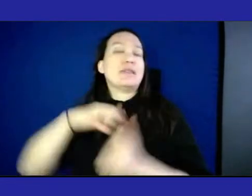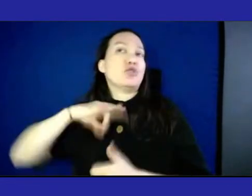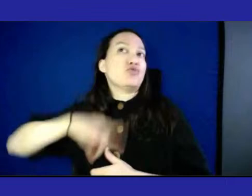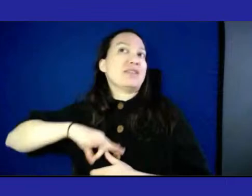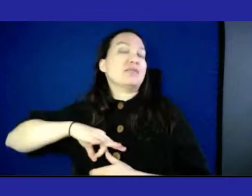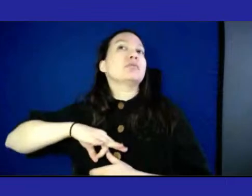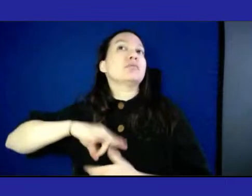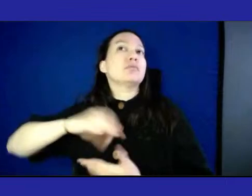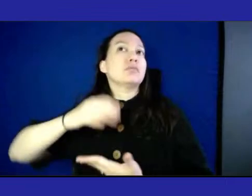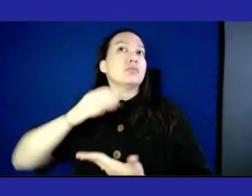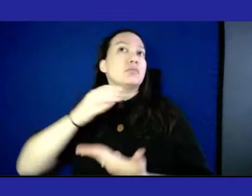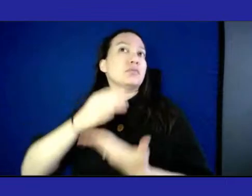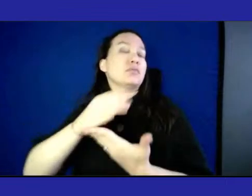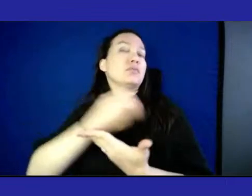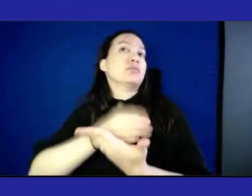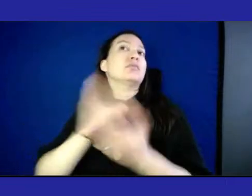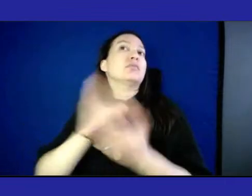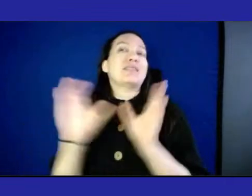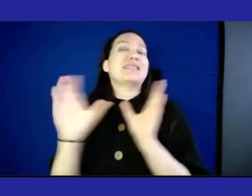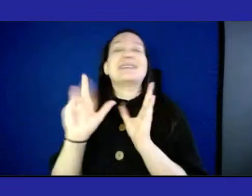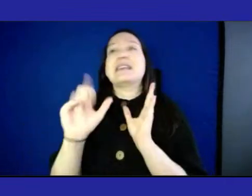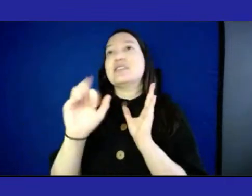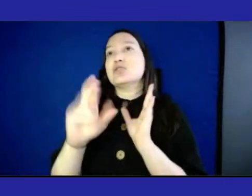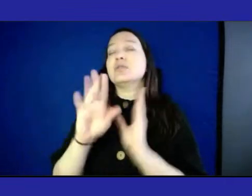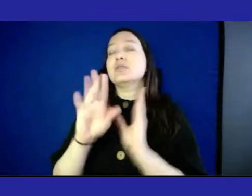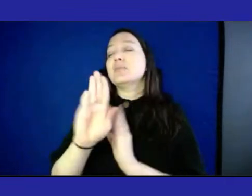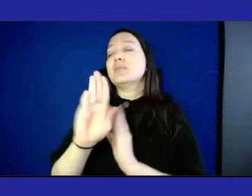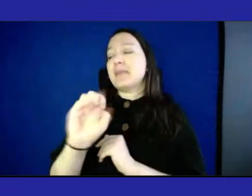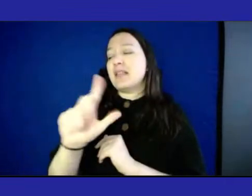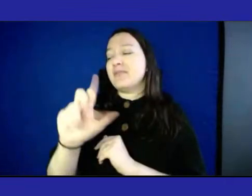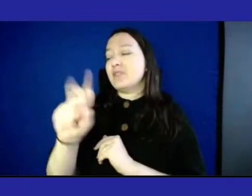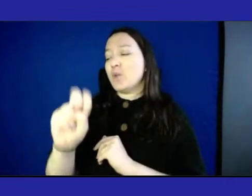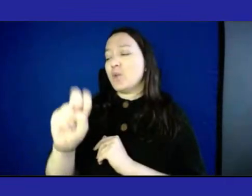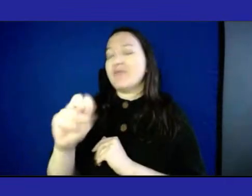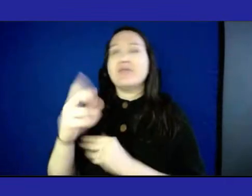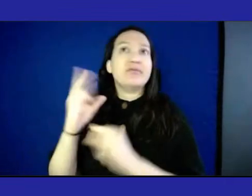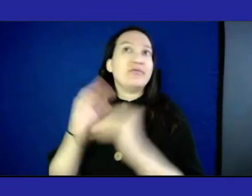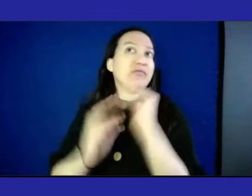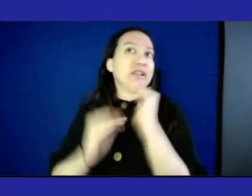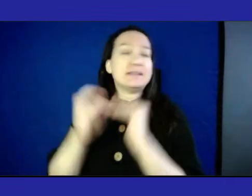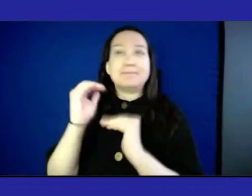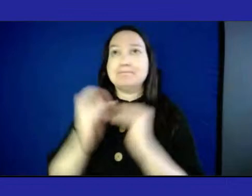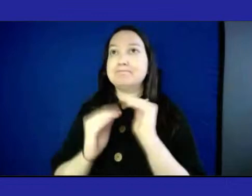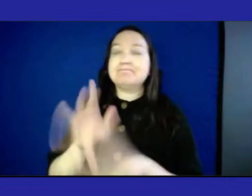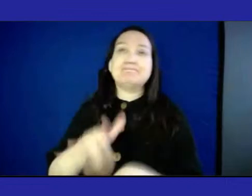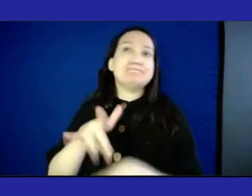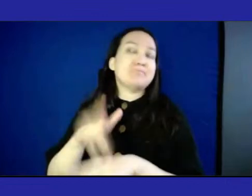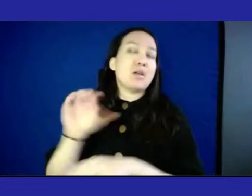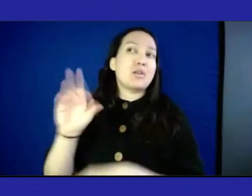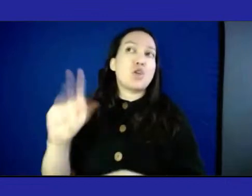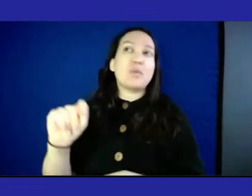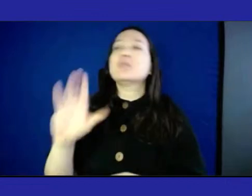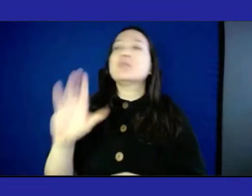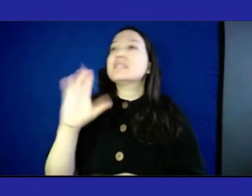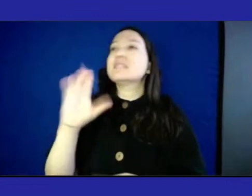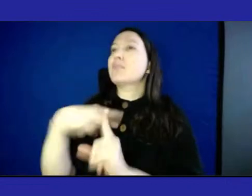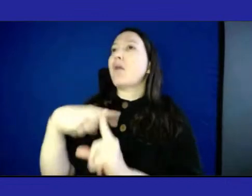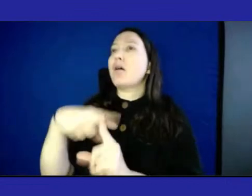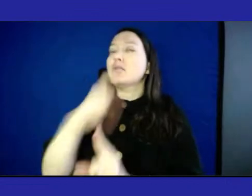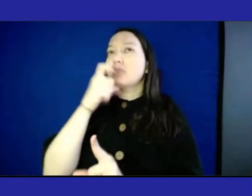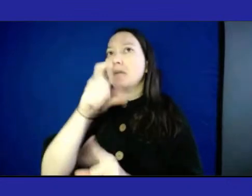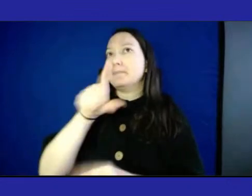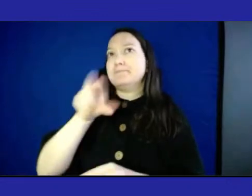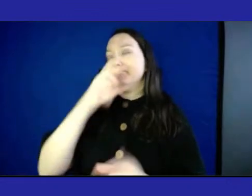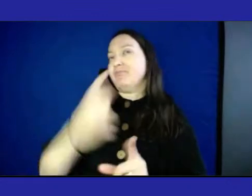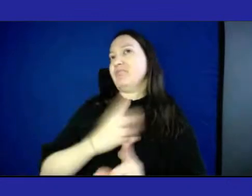Cancer. Bellevue had a site visit in late October. We haven't gotten the official report, but it was a very positive site